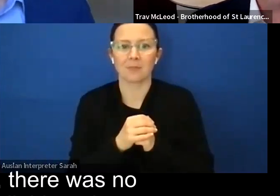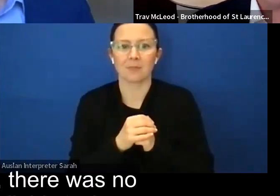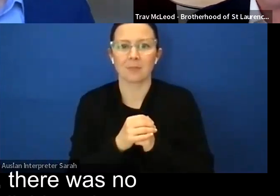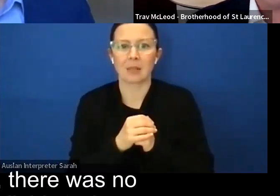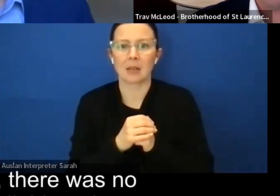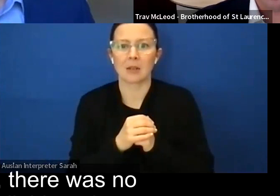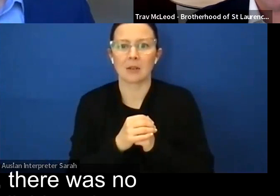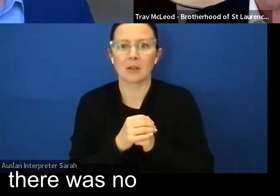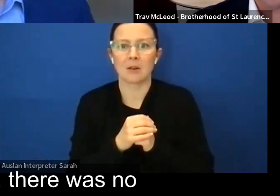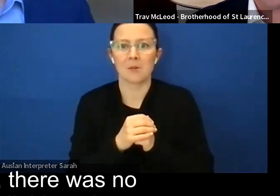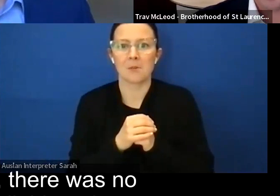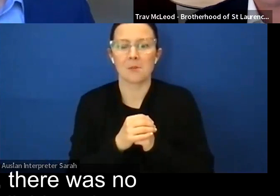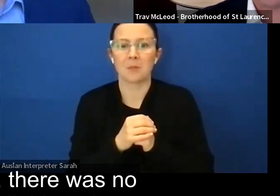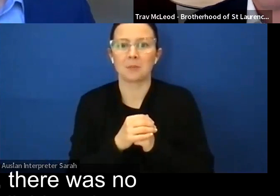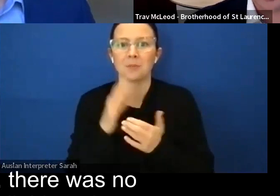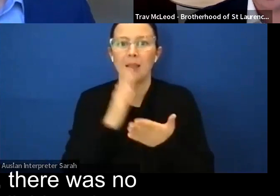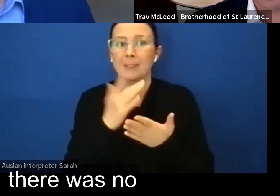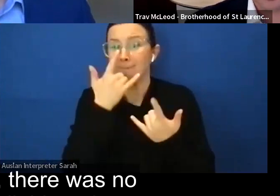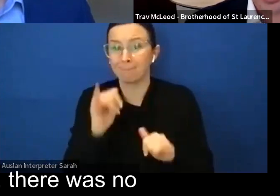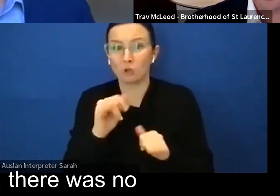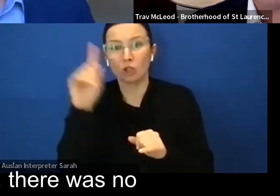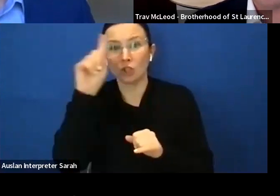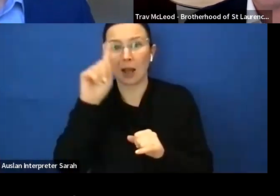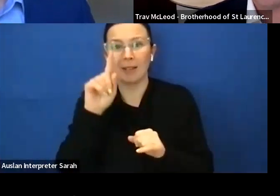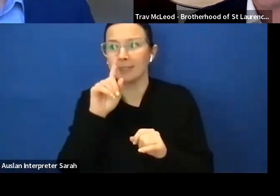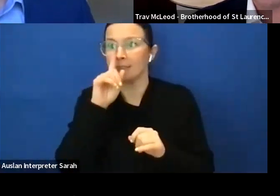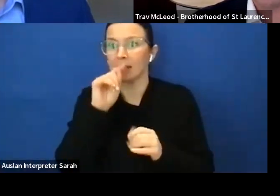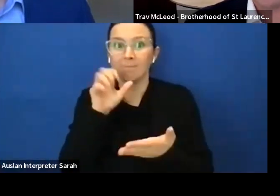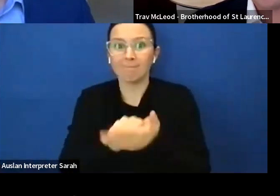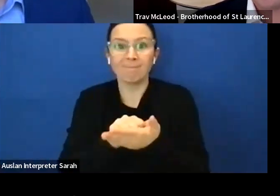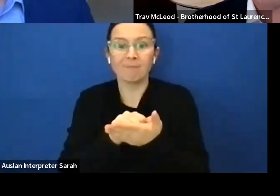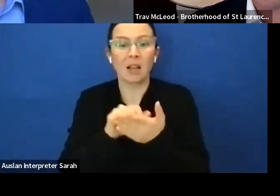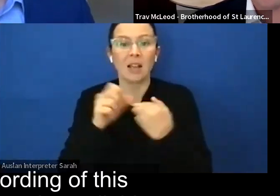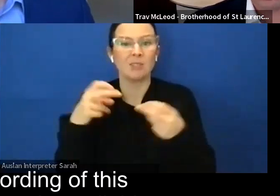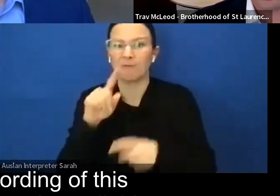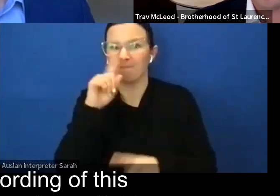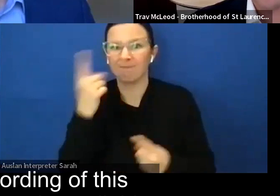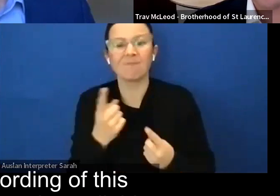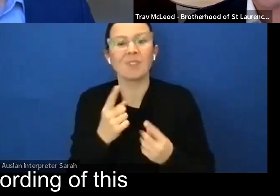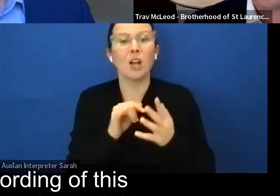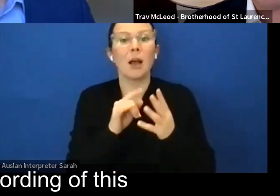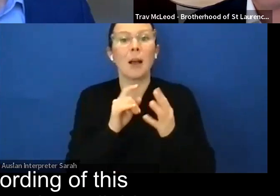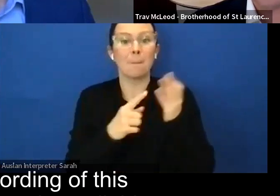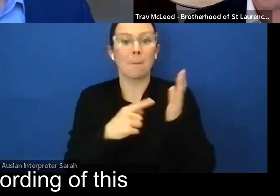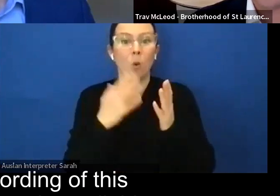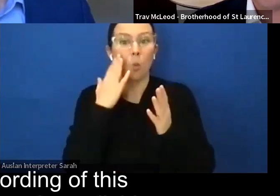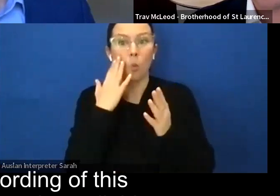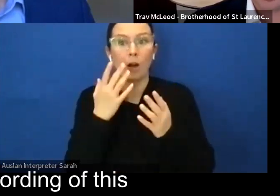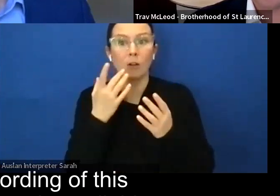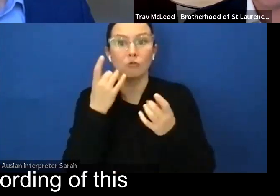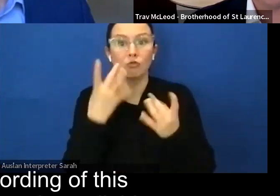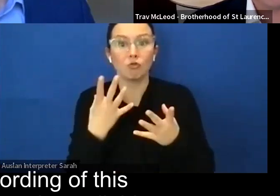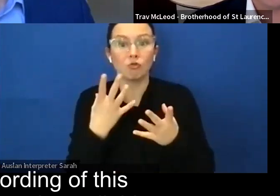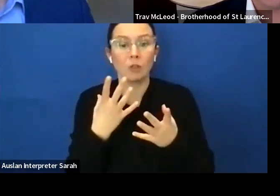Unfortunately, there was no caption available today, but rest assured, when the recording of this conversation is